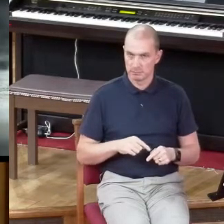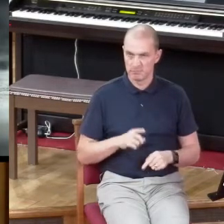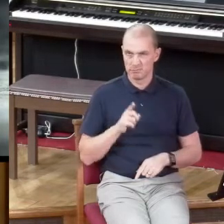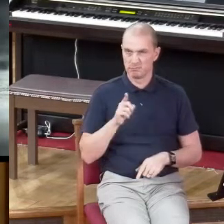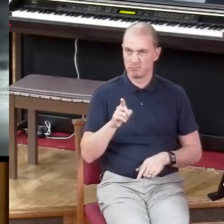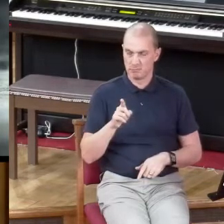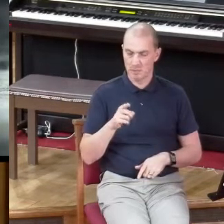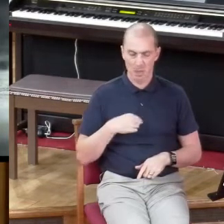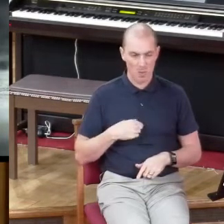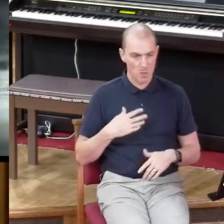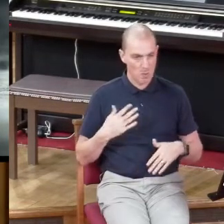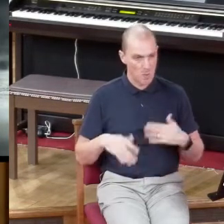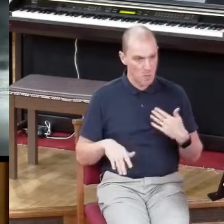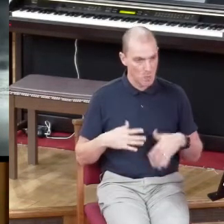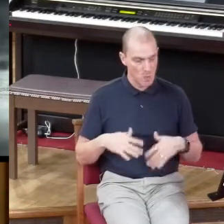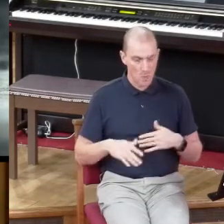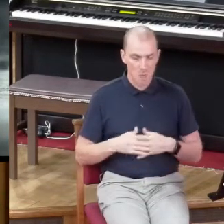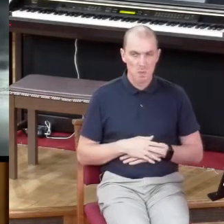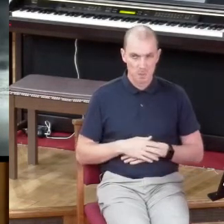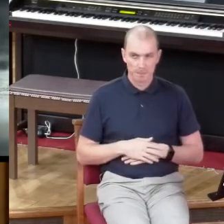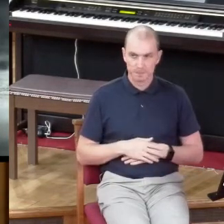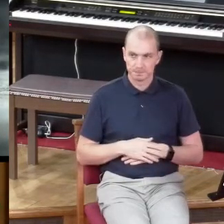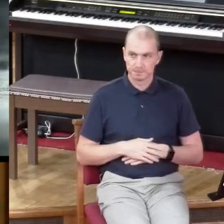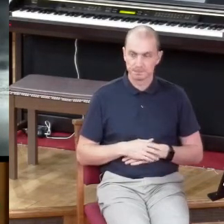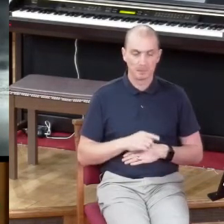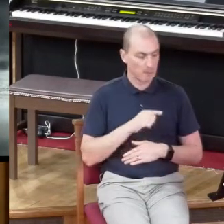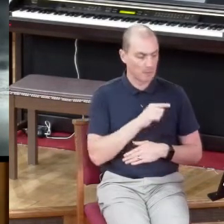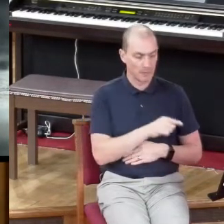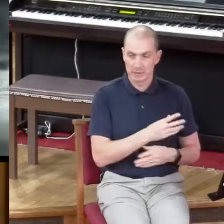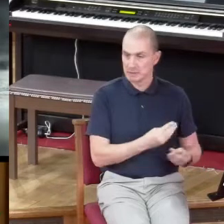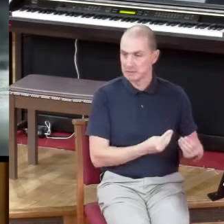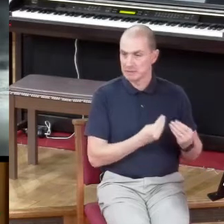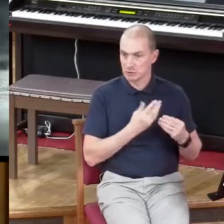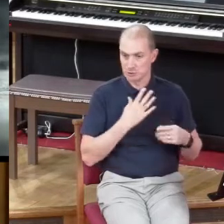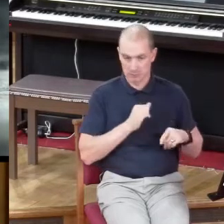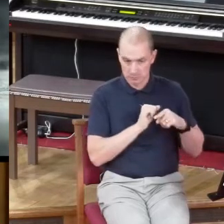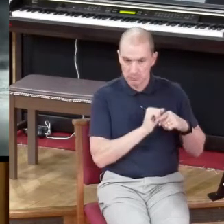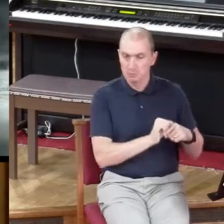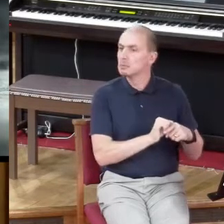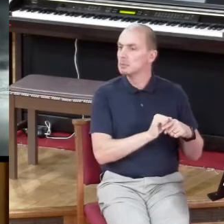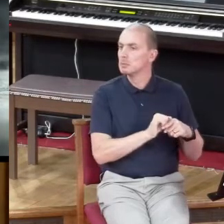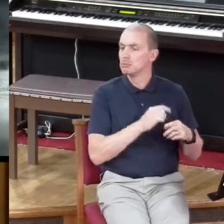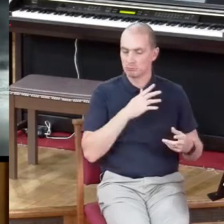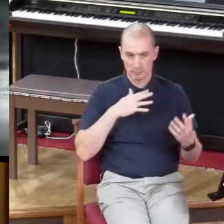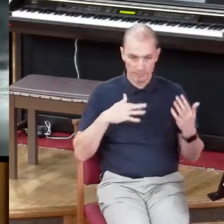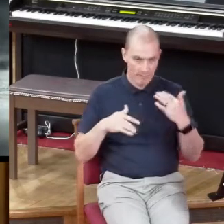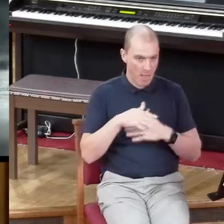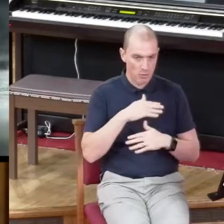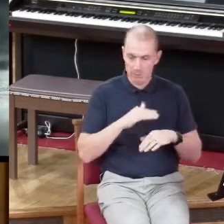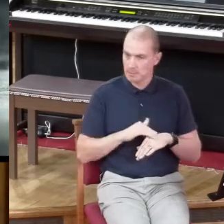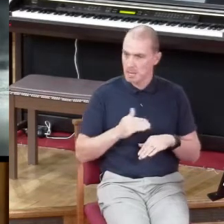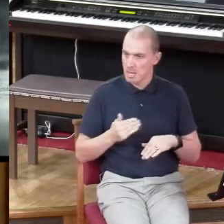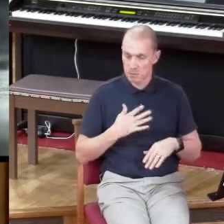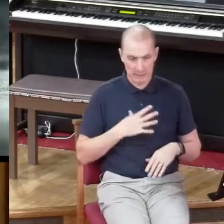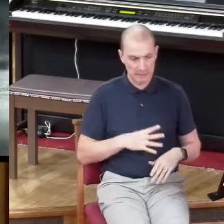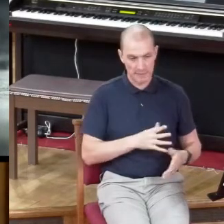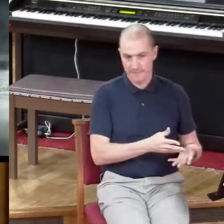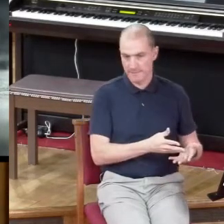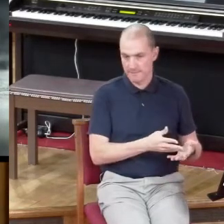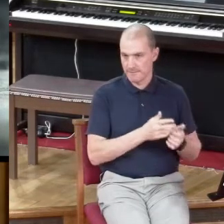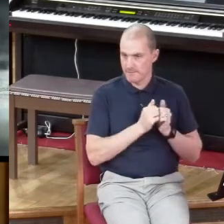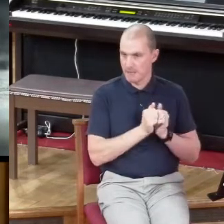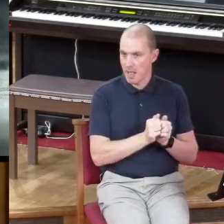Whatever, we have to guard this teaching in whatever environment we find ourselves, to value it, to learn it, absorb